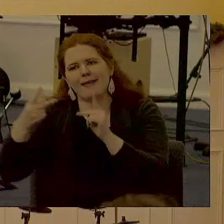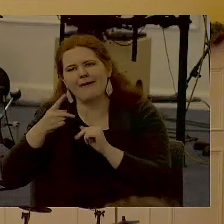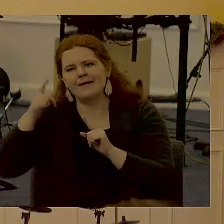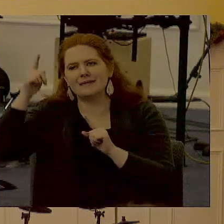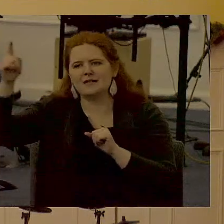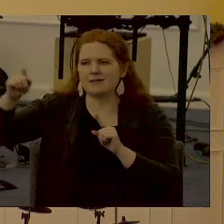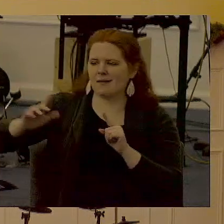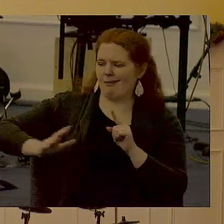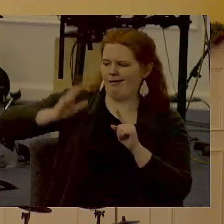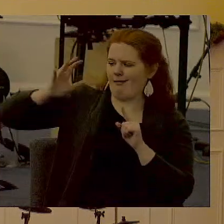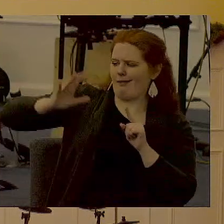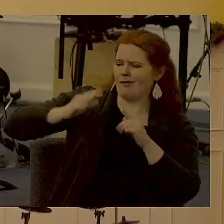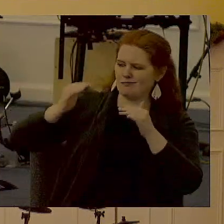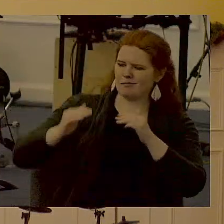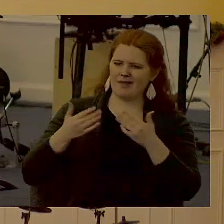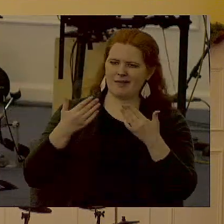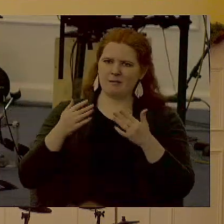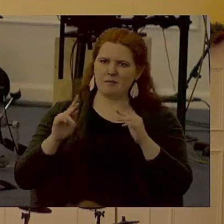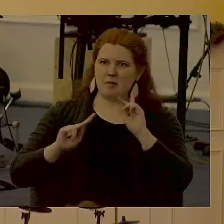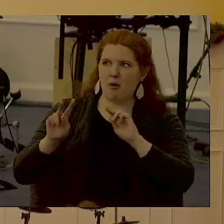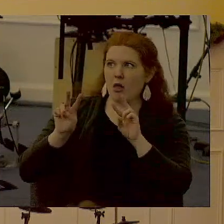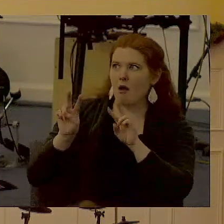shepherds